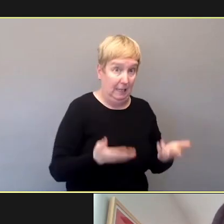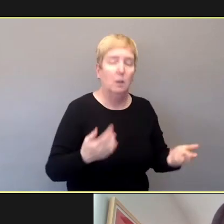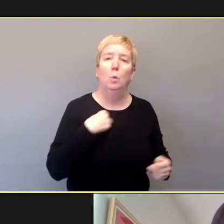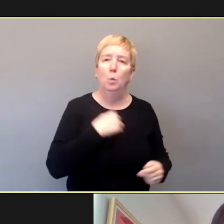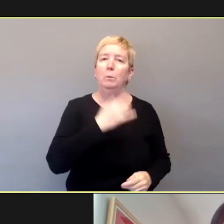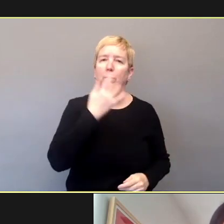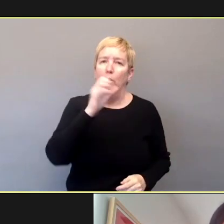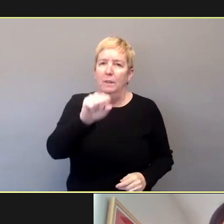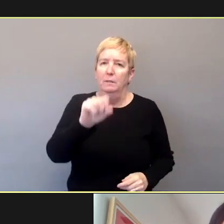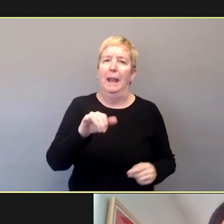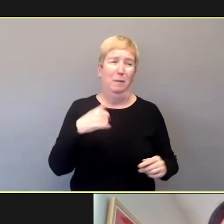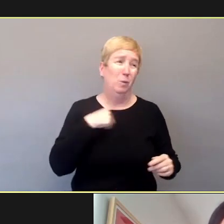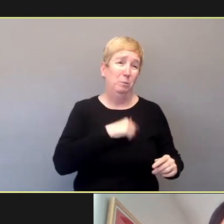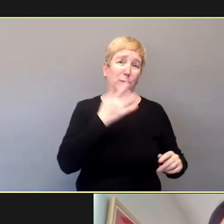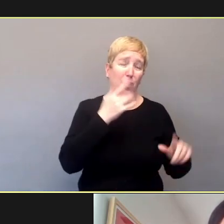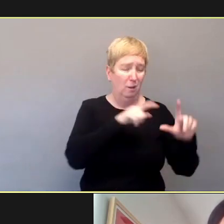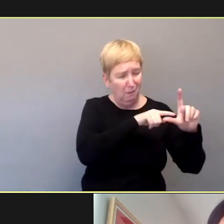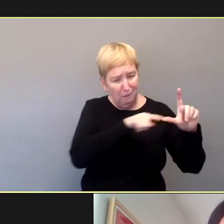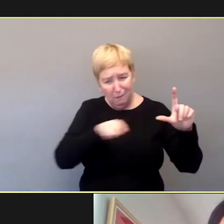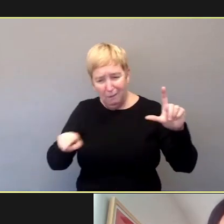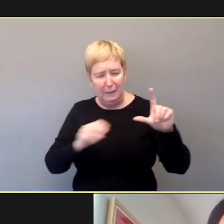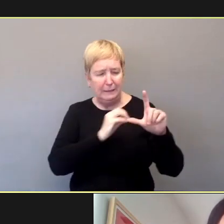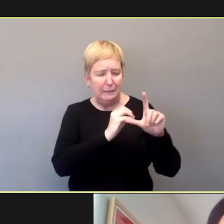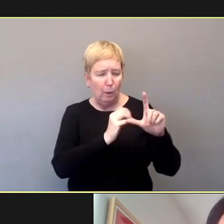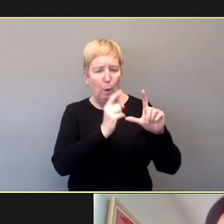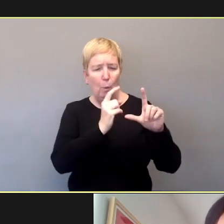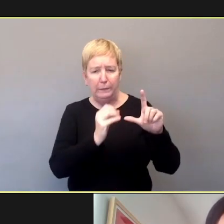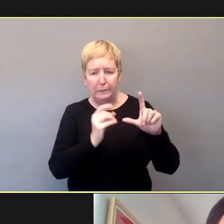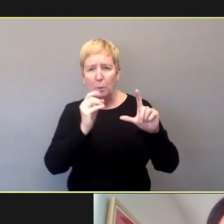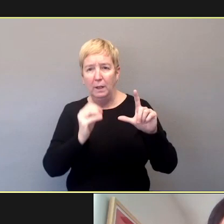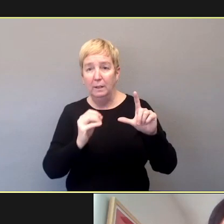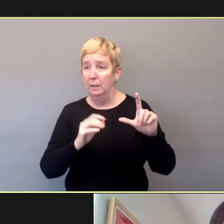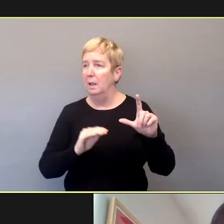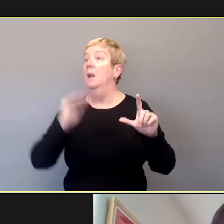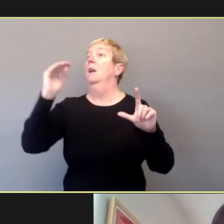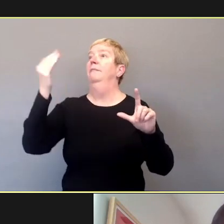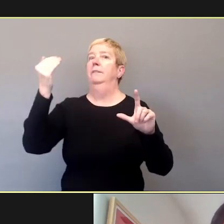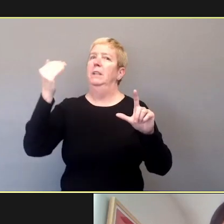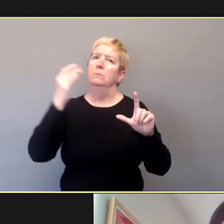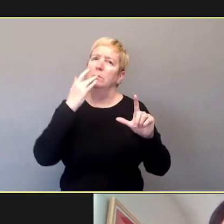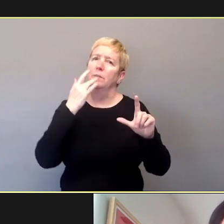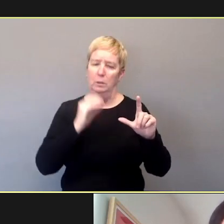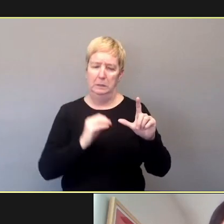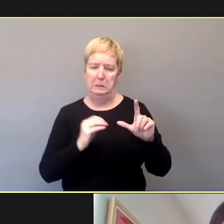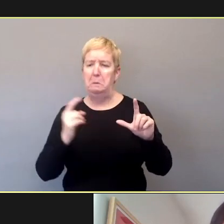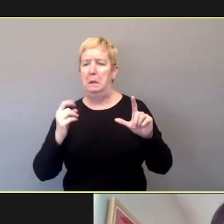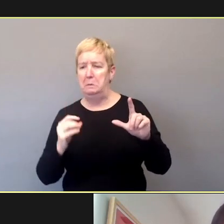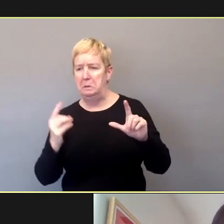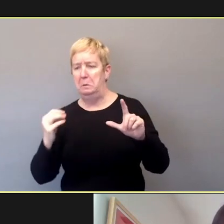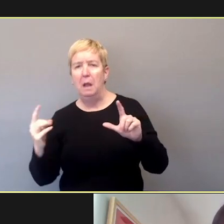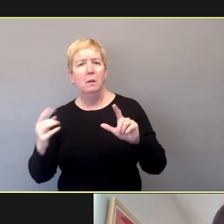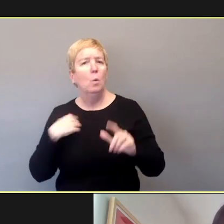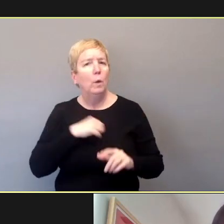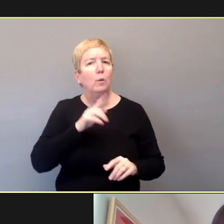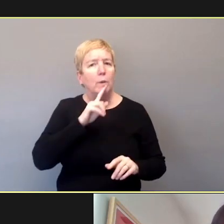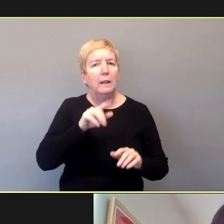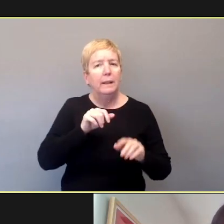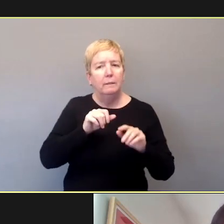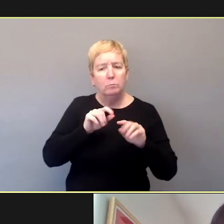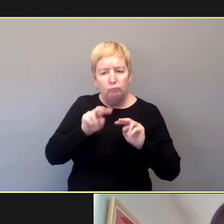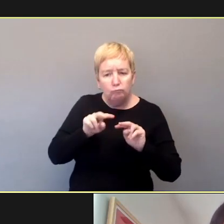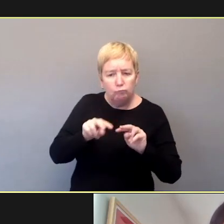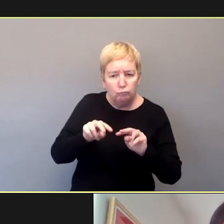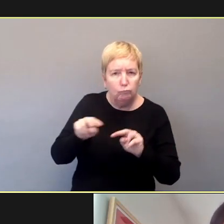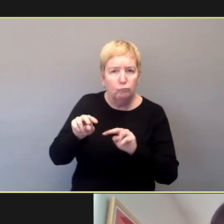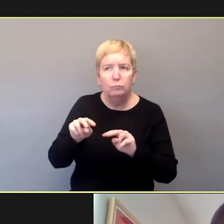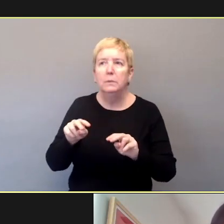1 hospitalizations. But we're really watching all of these things to make sure that we're going to be okay before